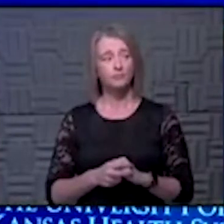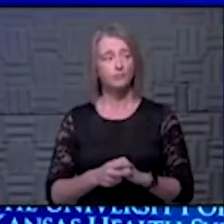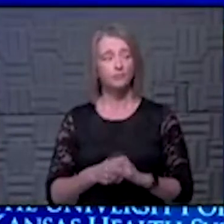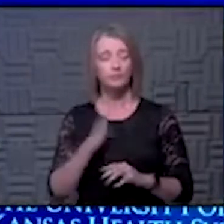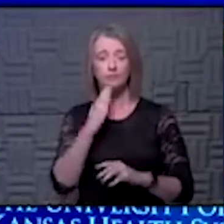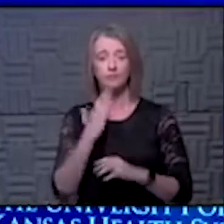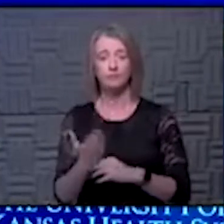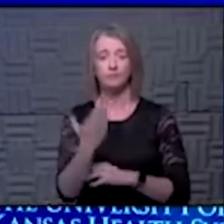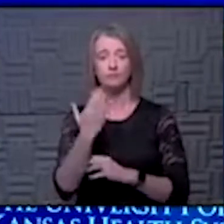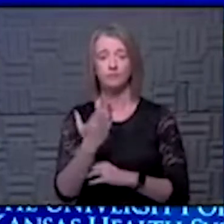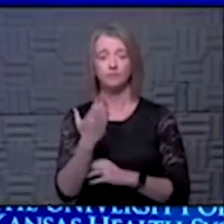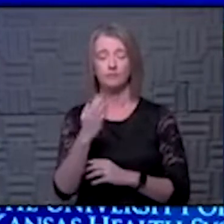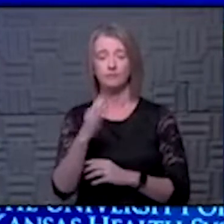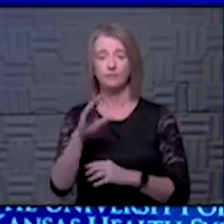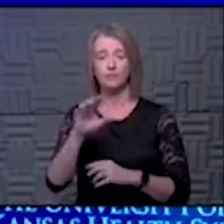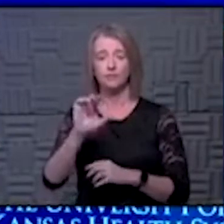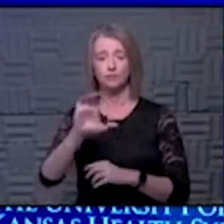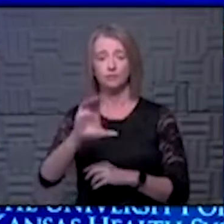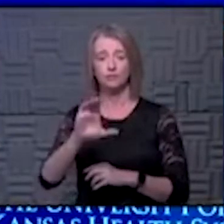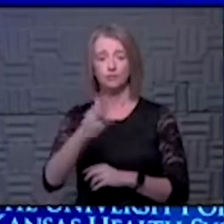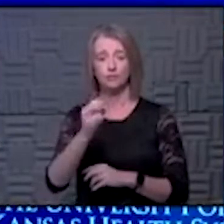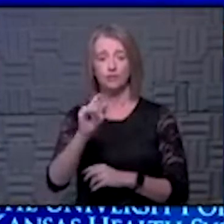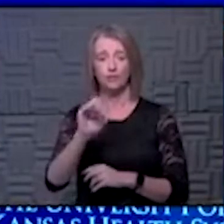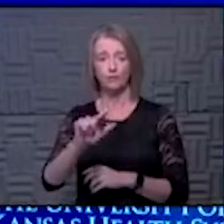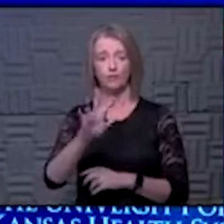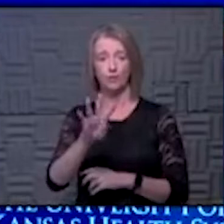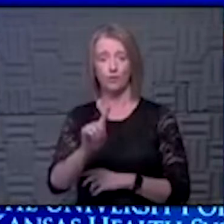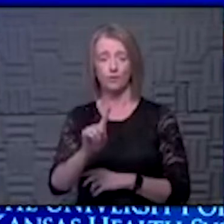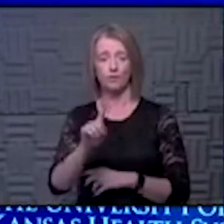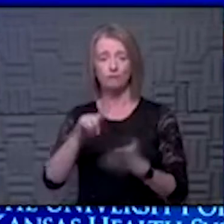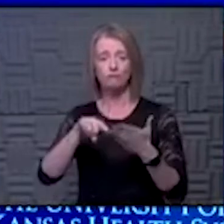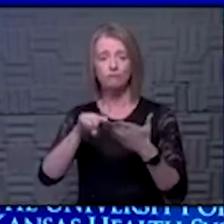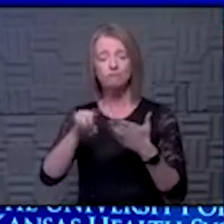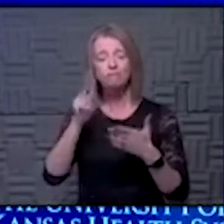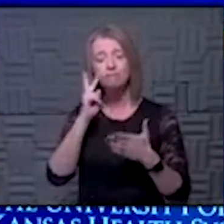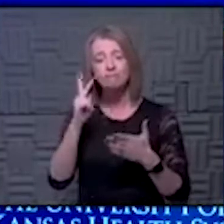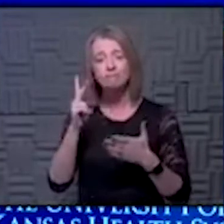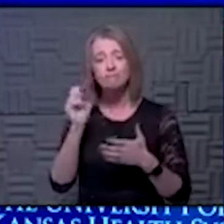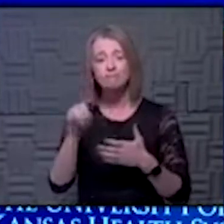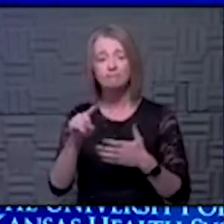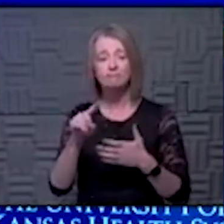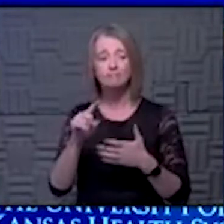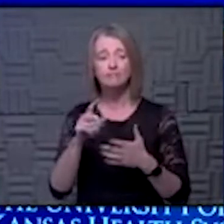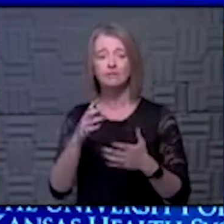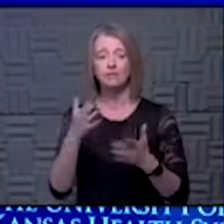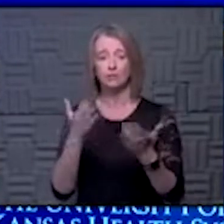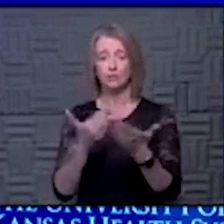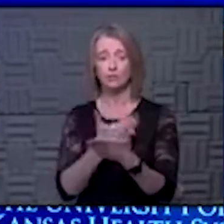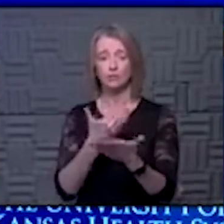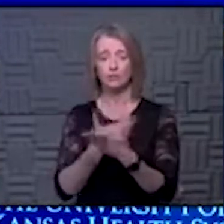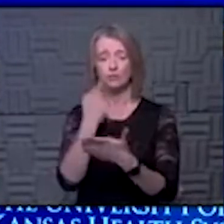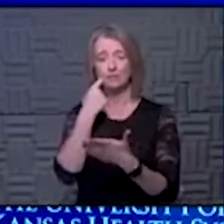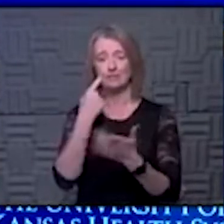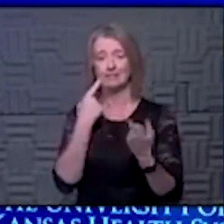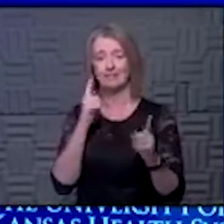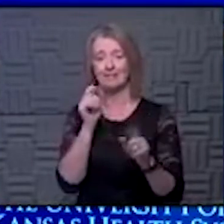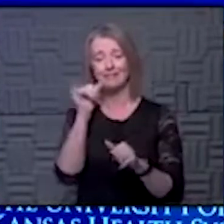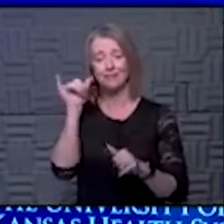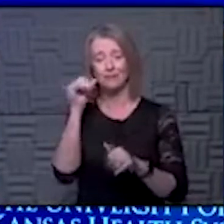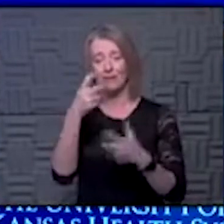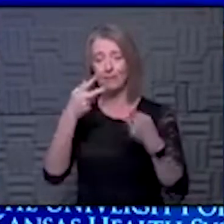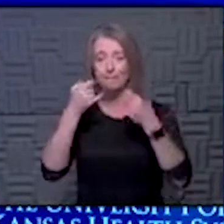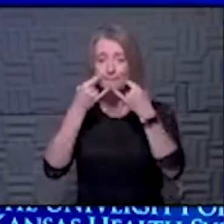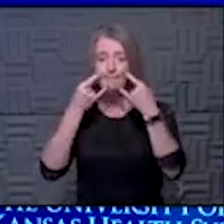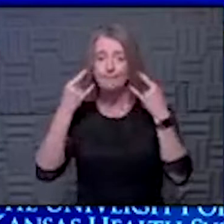Good morning, guys. This is Taylor Hemness from Channel 41. I wanted to check in and ask about these new recommendations from the CDC announced yesterday about mask